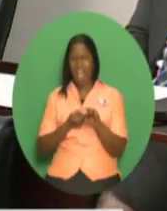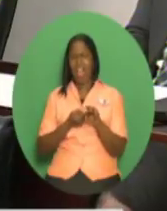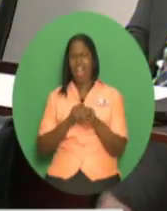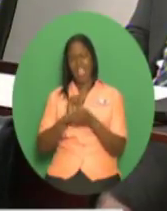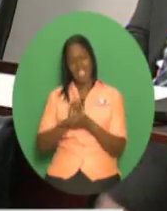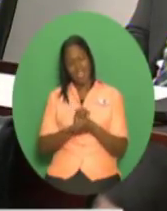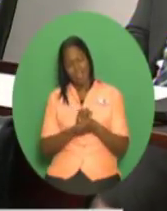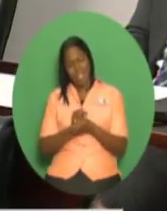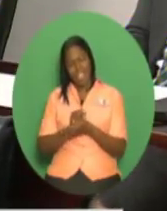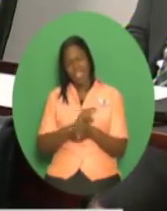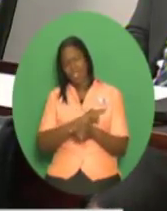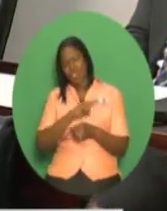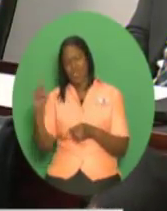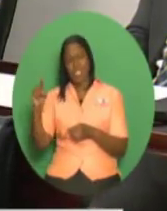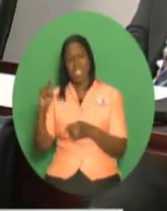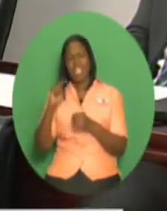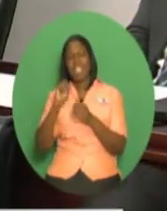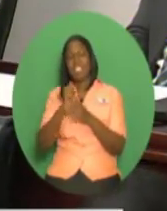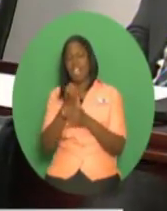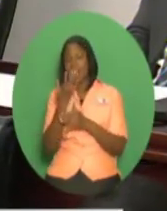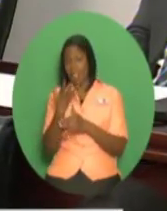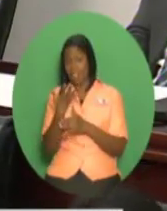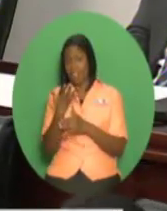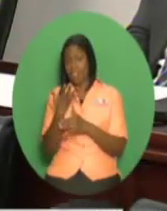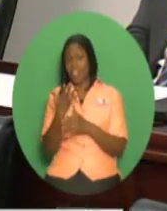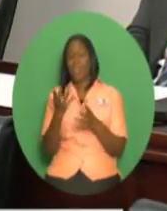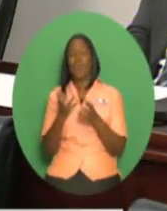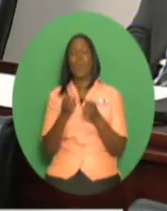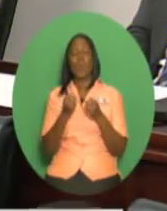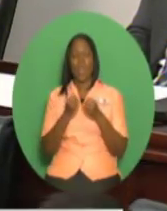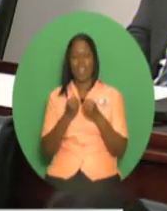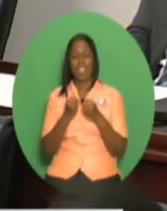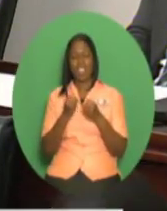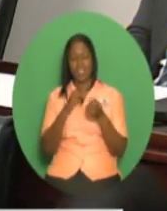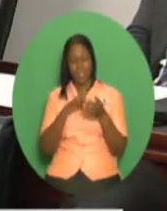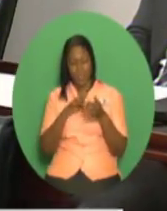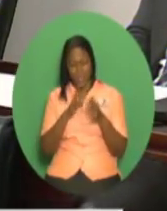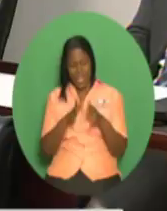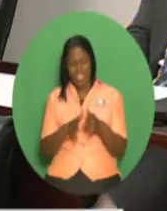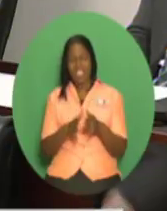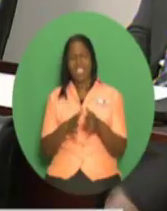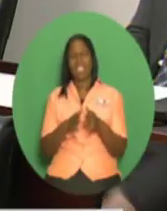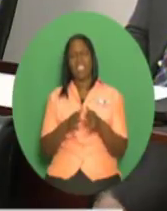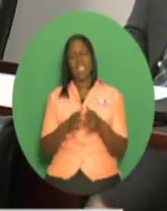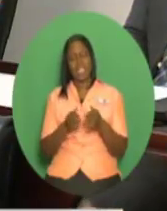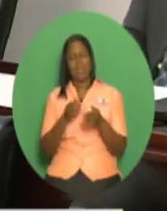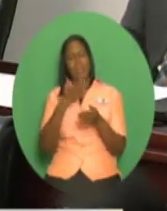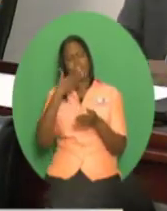equipped and they will be able to benefit from what is being taught.